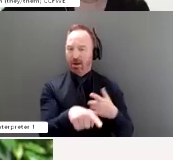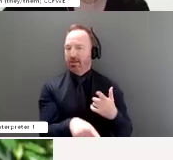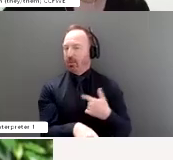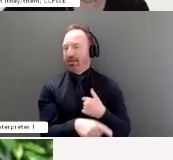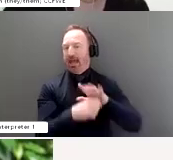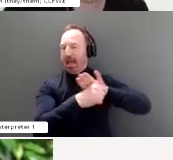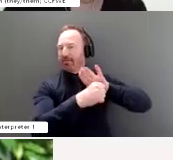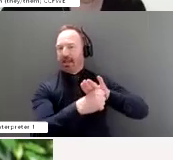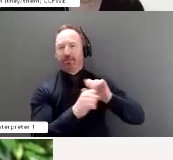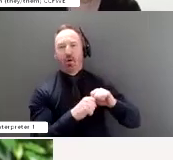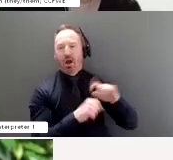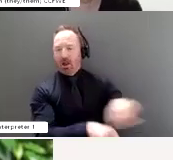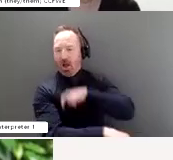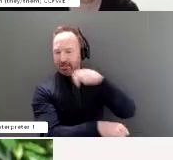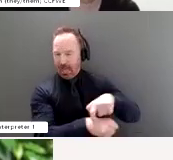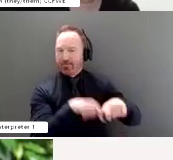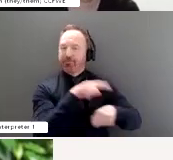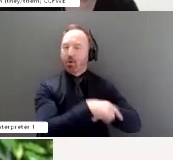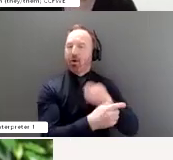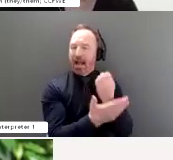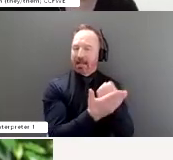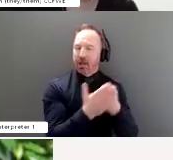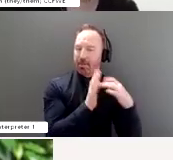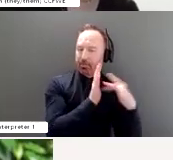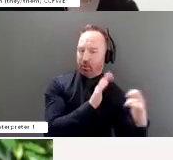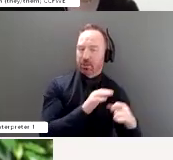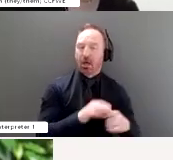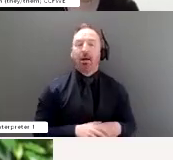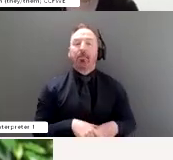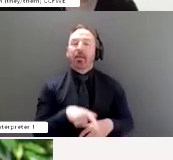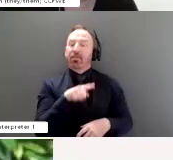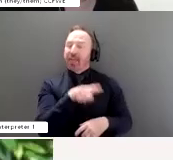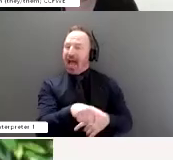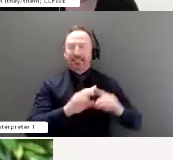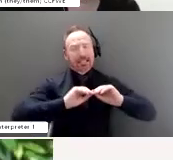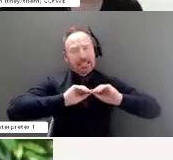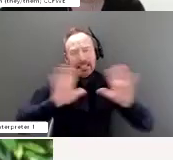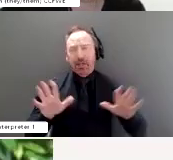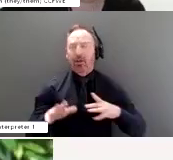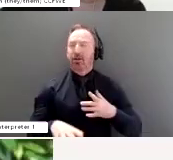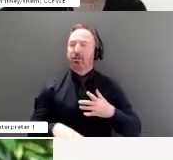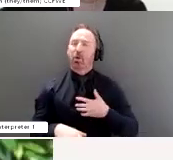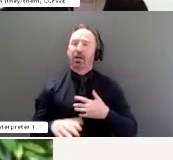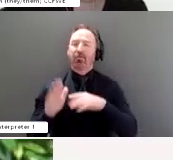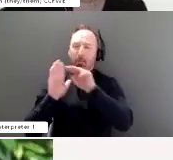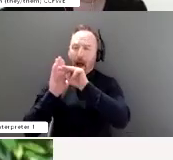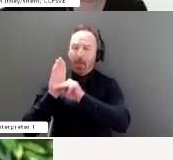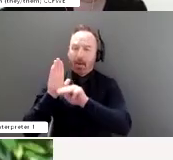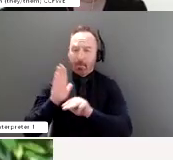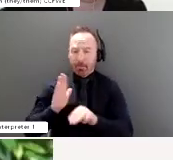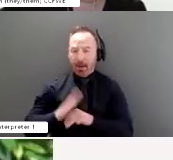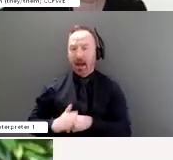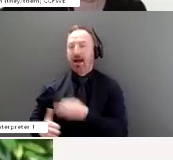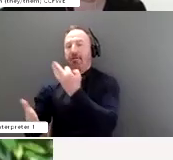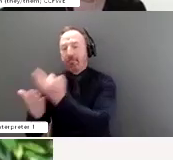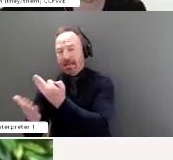is voluntary, but it sets clear expectations on how financial institutions can identify, prevent, and respond to economic